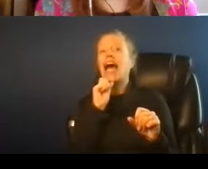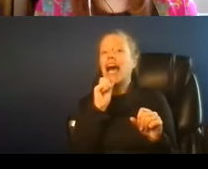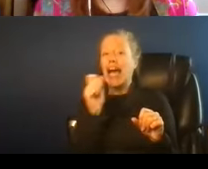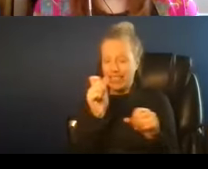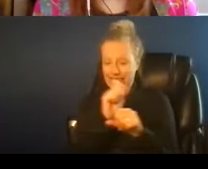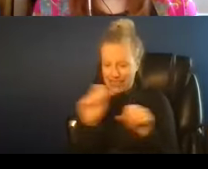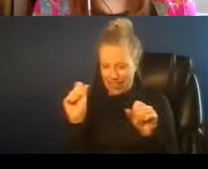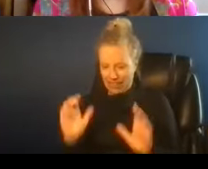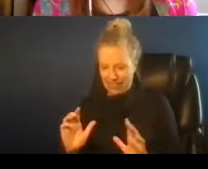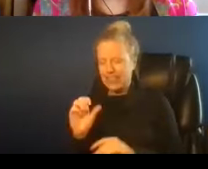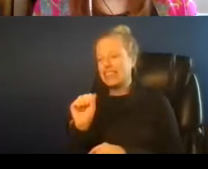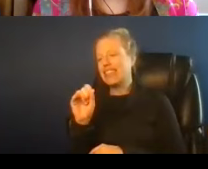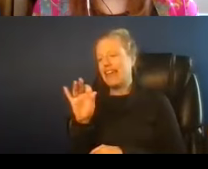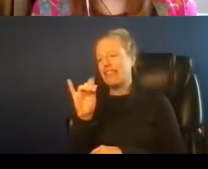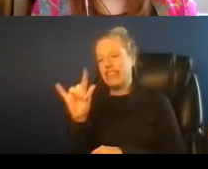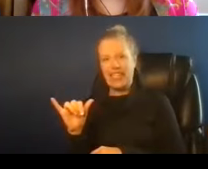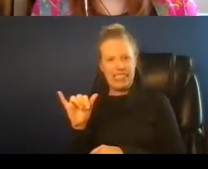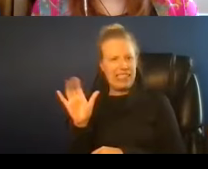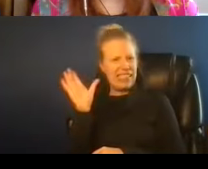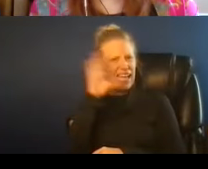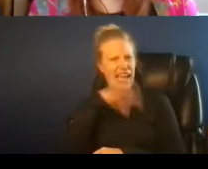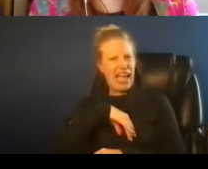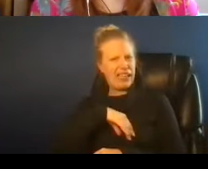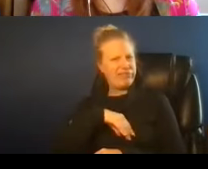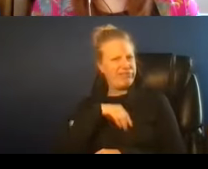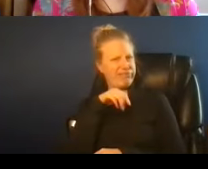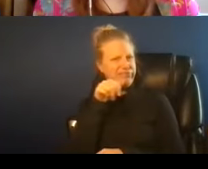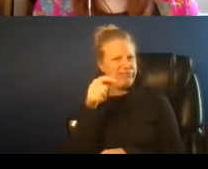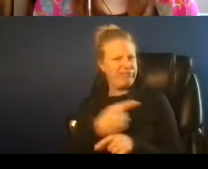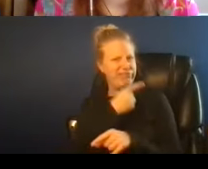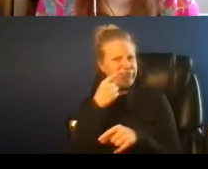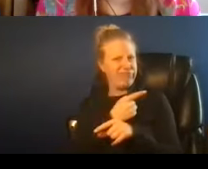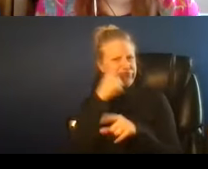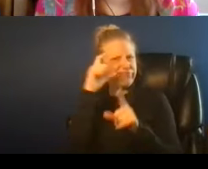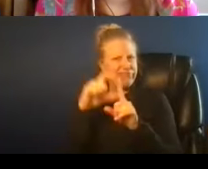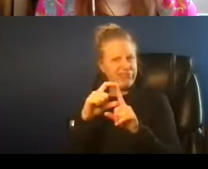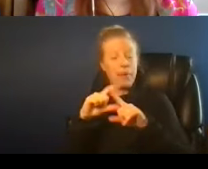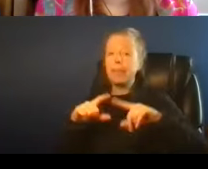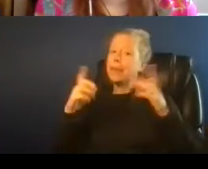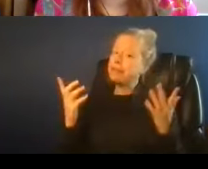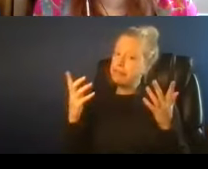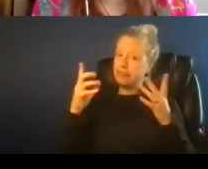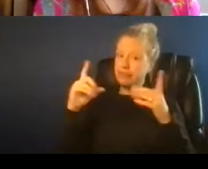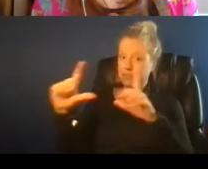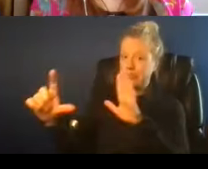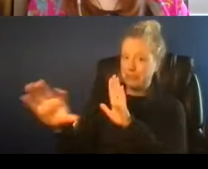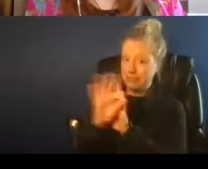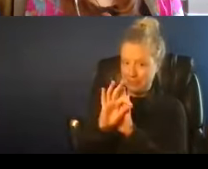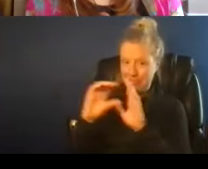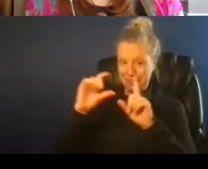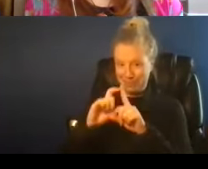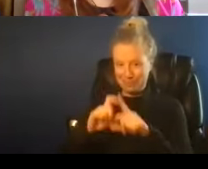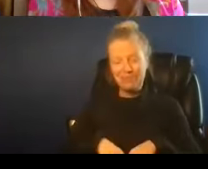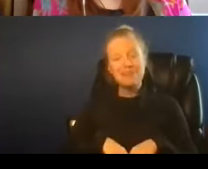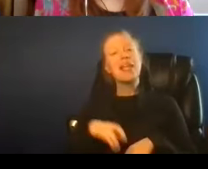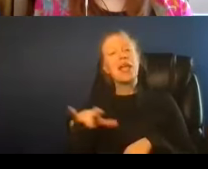which is a weird sounding word, but it's the word that we use.